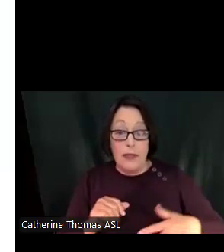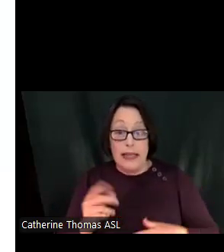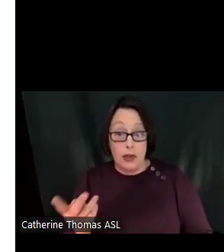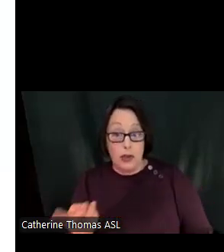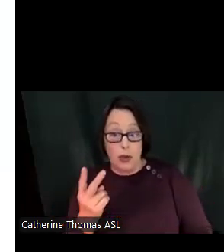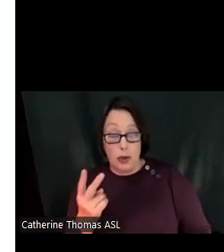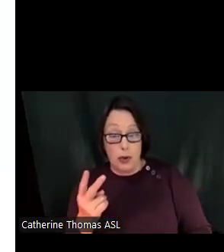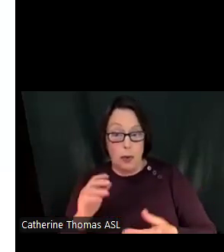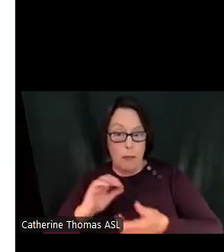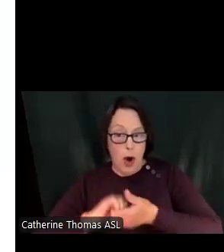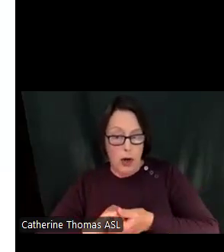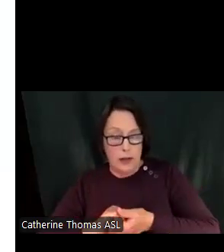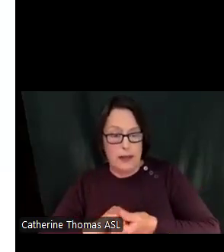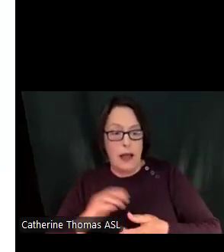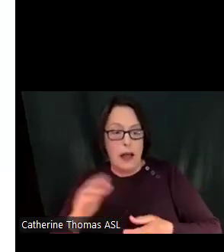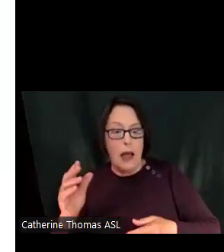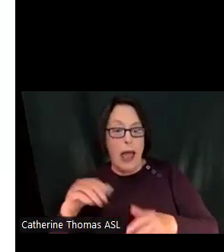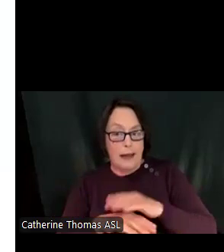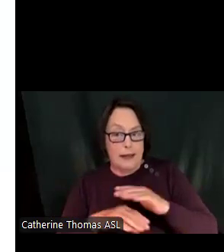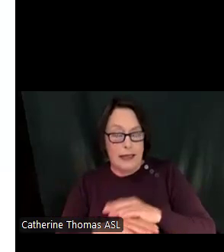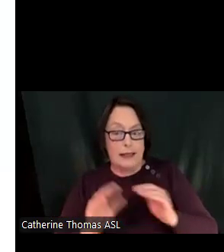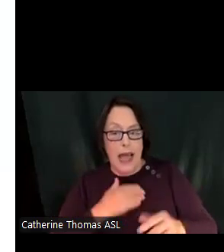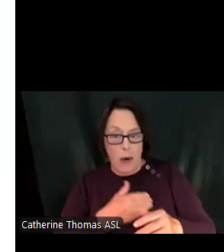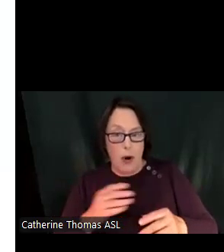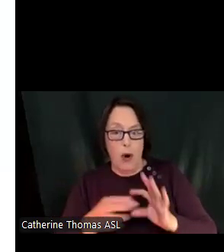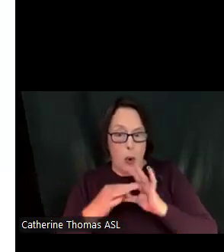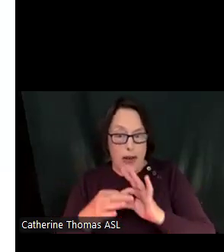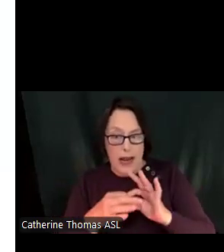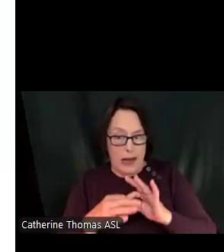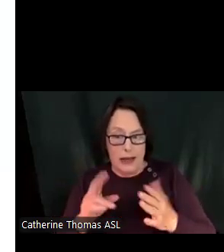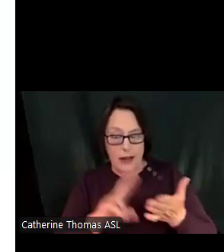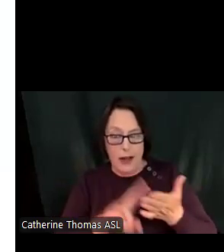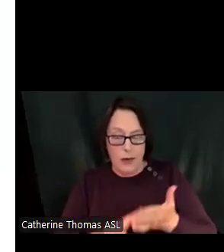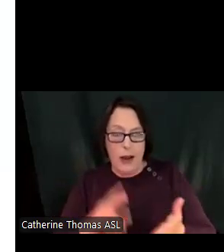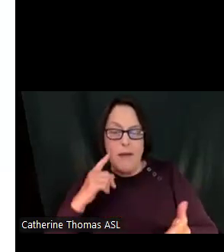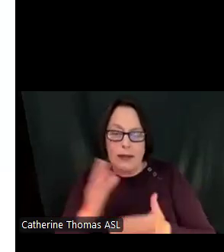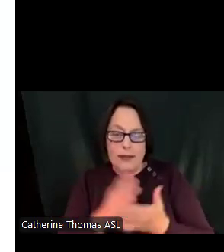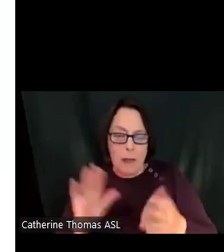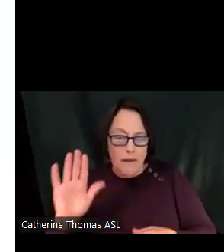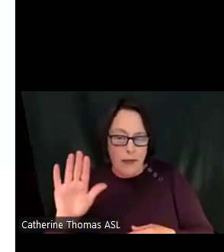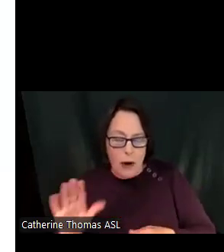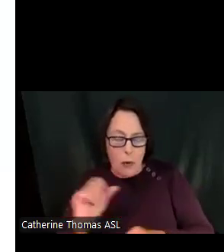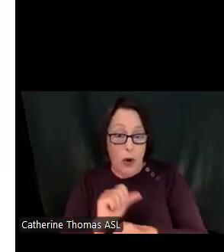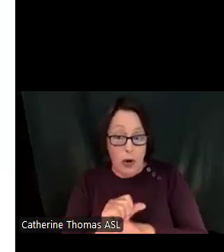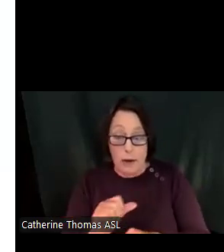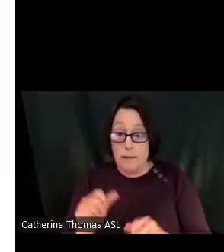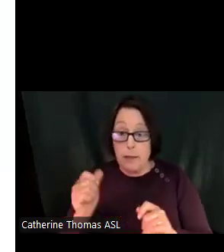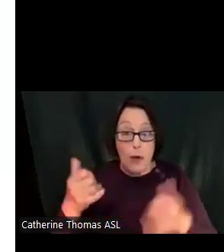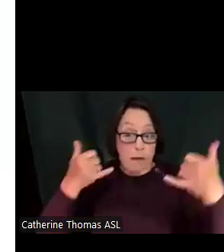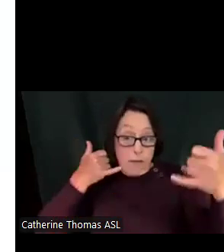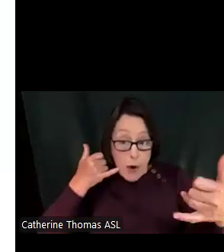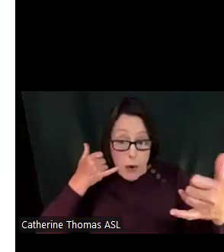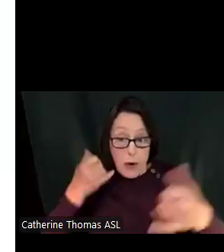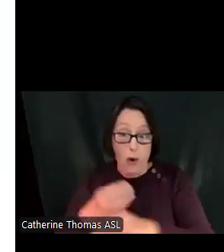access HCA's in-person coordinating entity contract for some of their work. Over the phone and video remote data